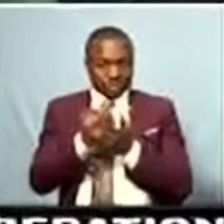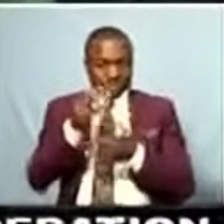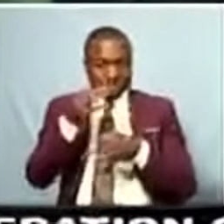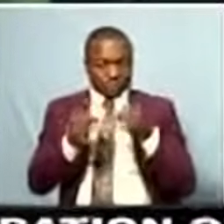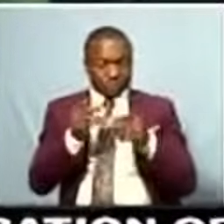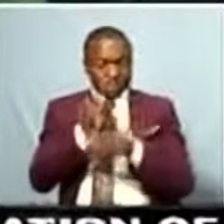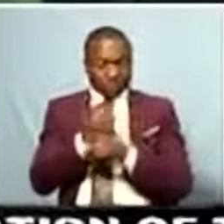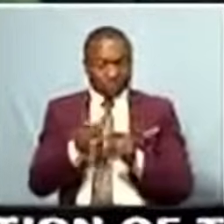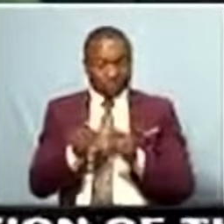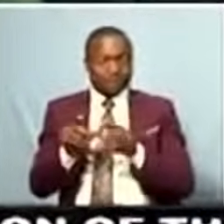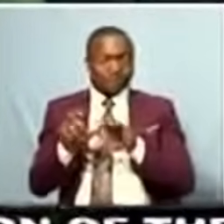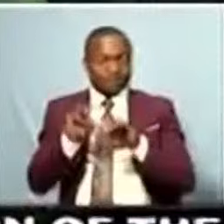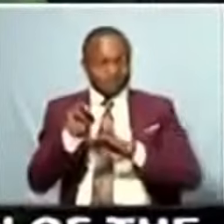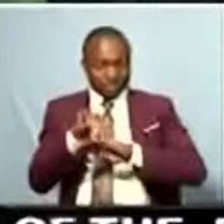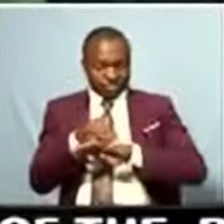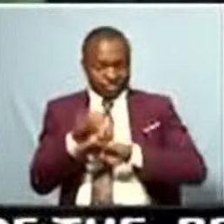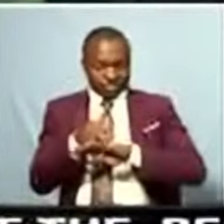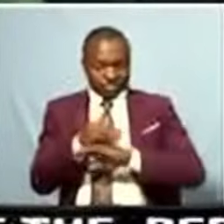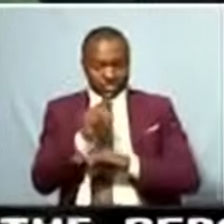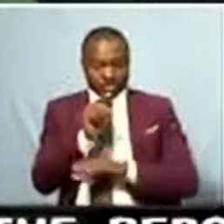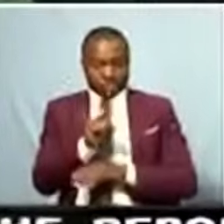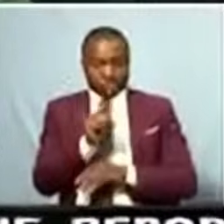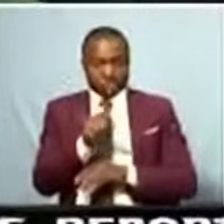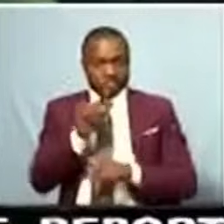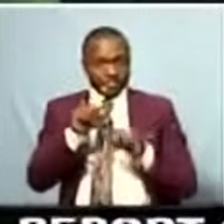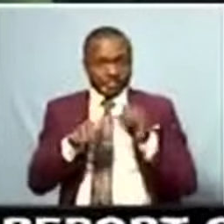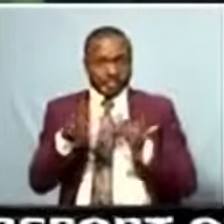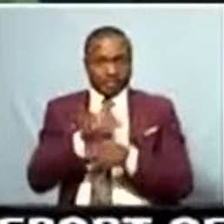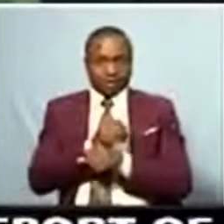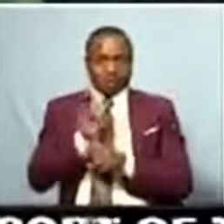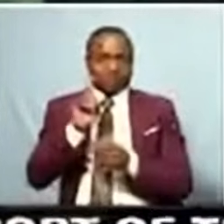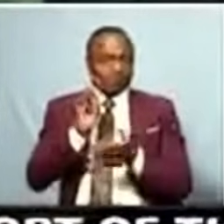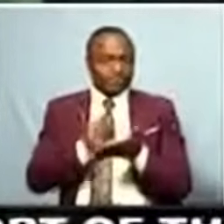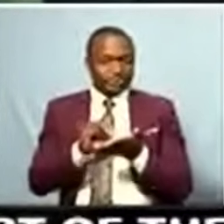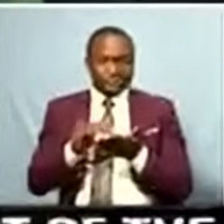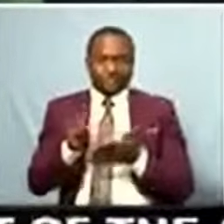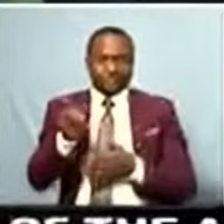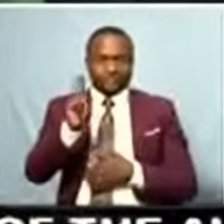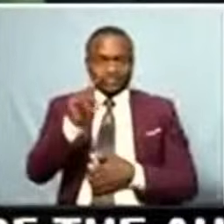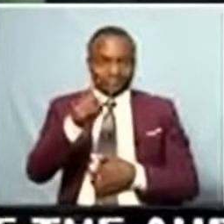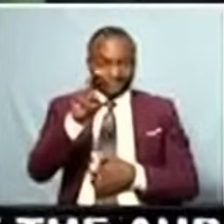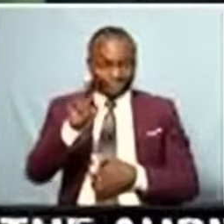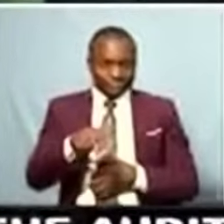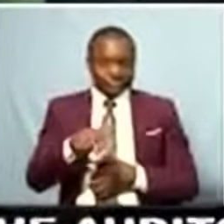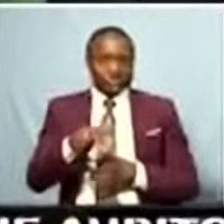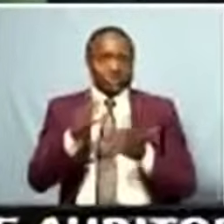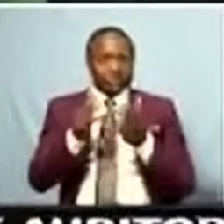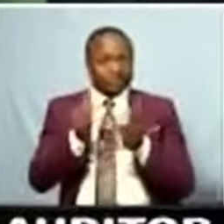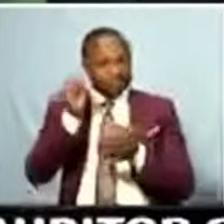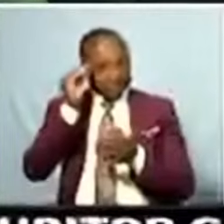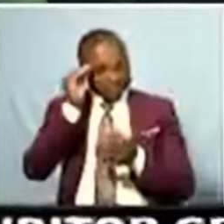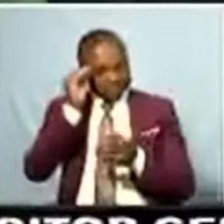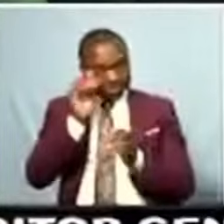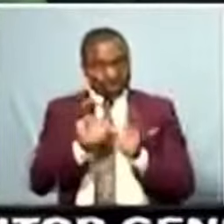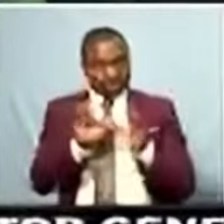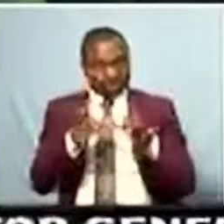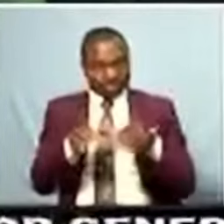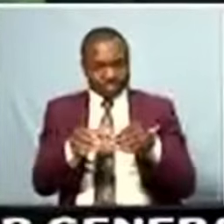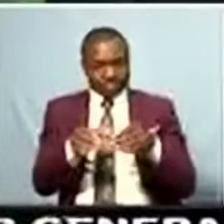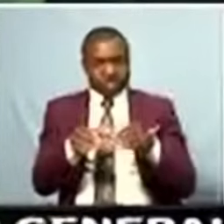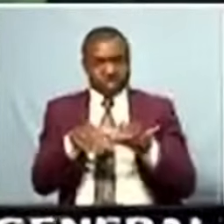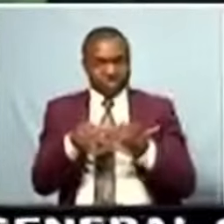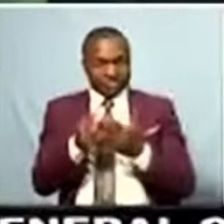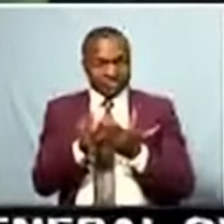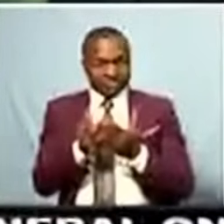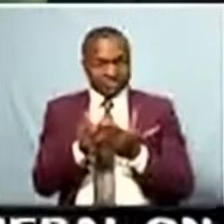you just do a simple arithmetics to that effect, you can't get $1 million. So we want to find out as a committee, how